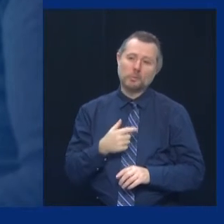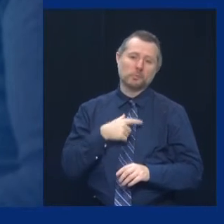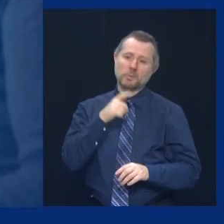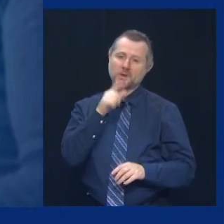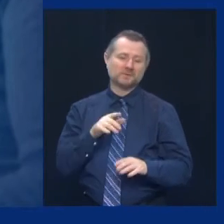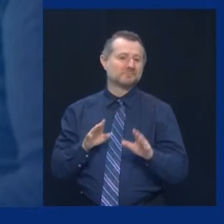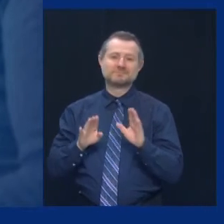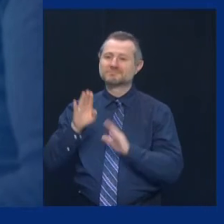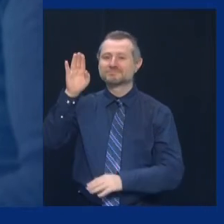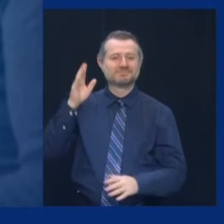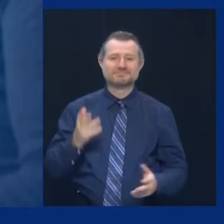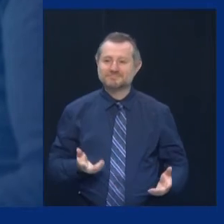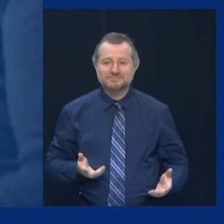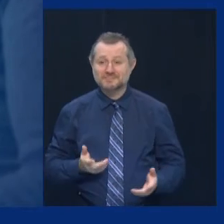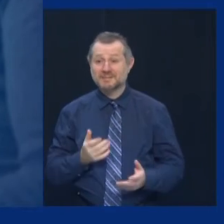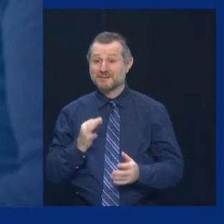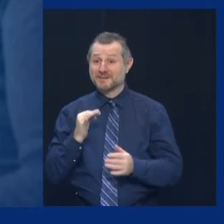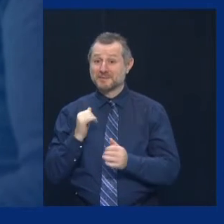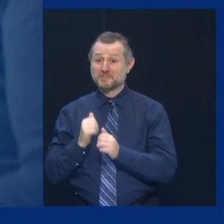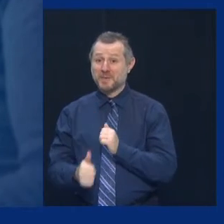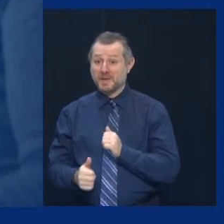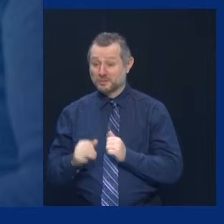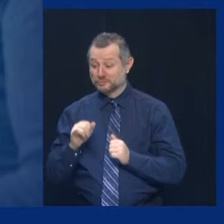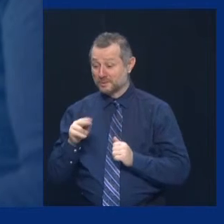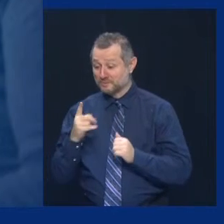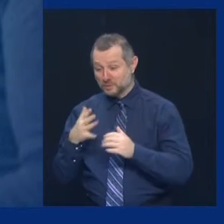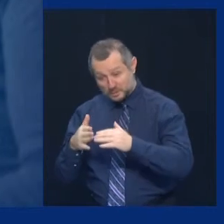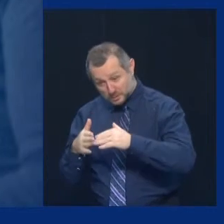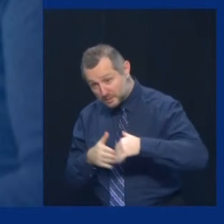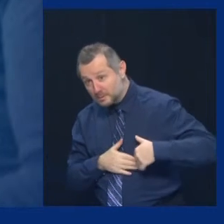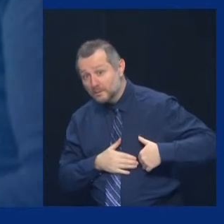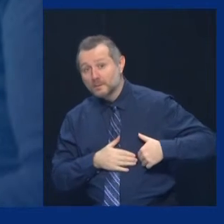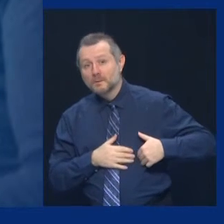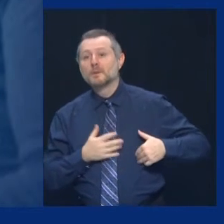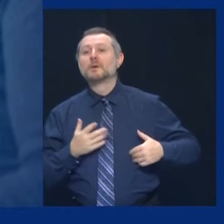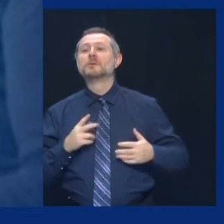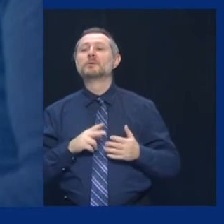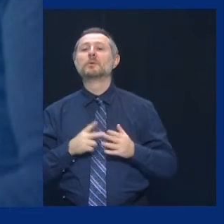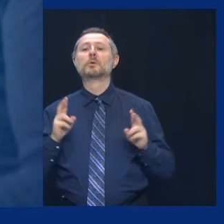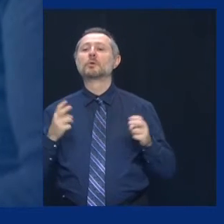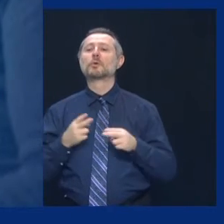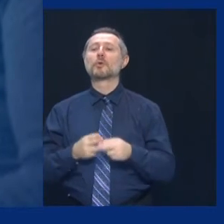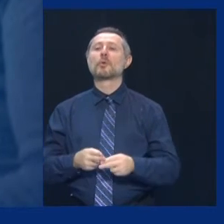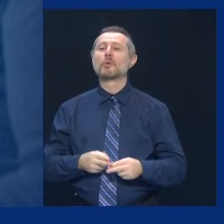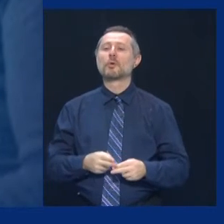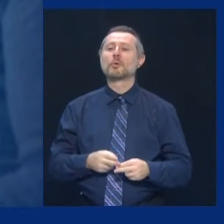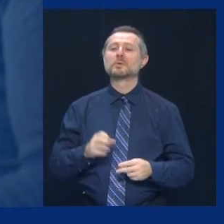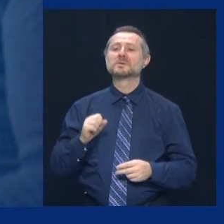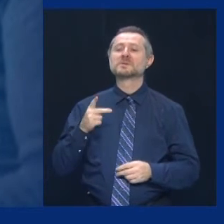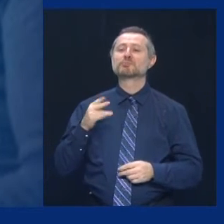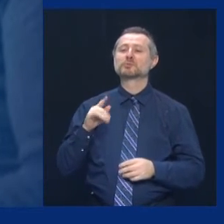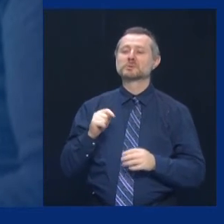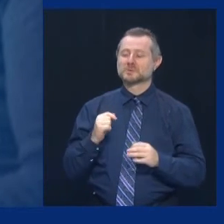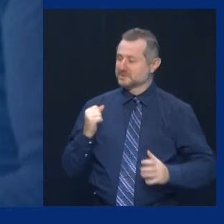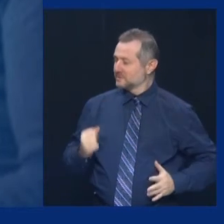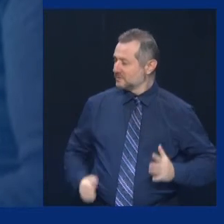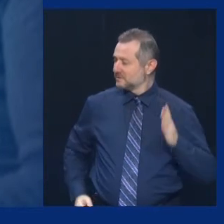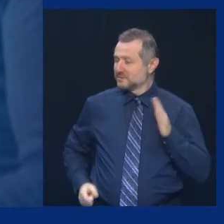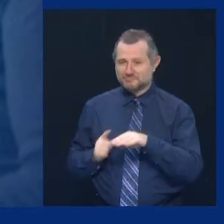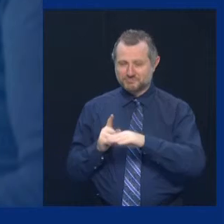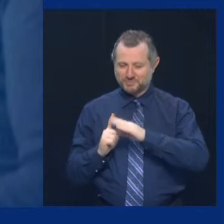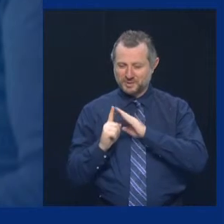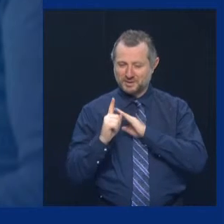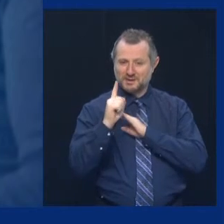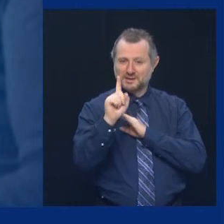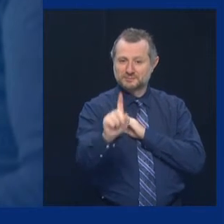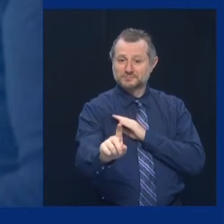season, then it's just a sprint, us versus the vaccine. We just have to make sure we don't have a